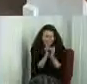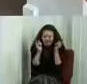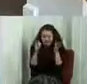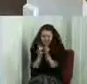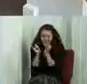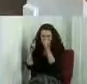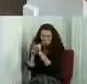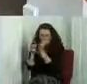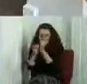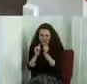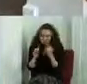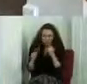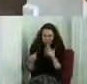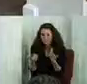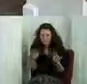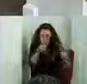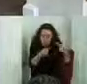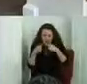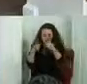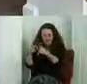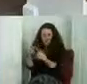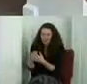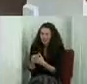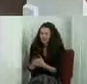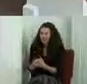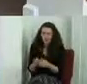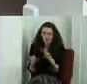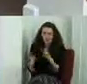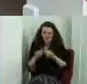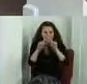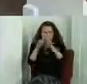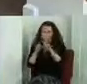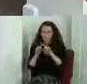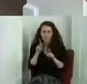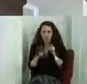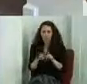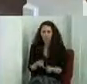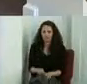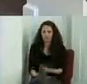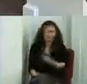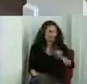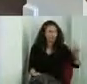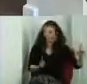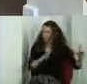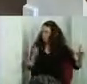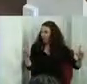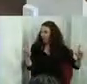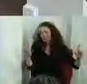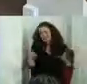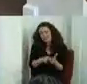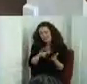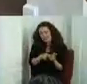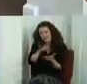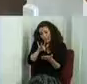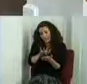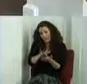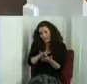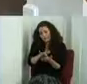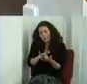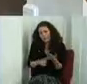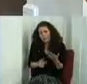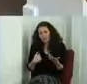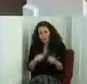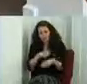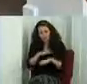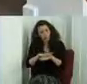does seem that we're in different camps, left and right, and sometimes in the middle, but that we are no longer called to